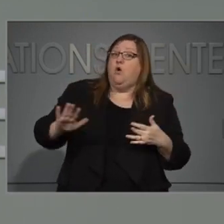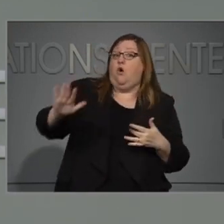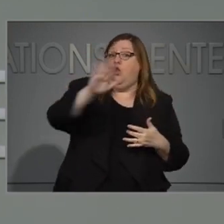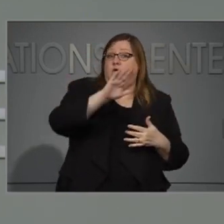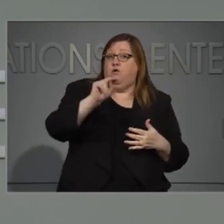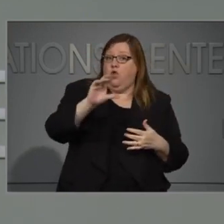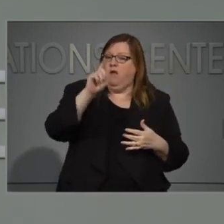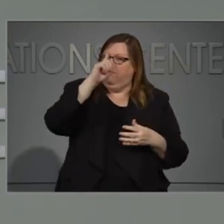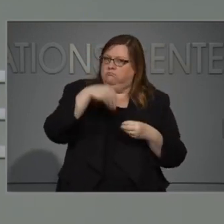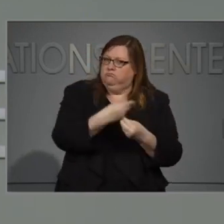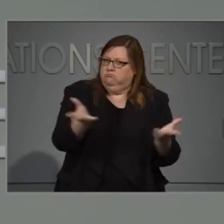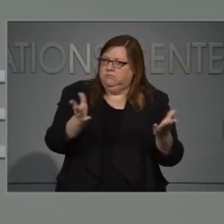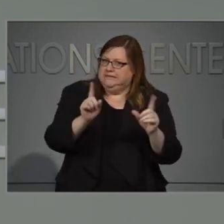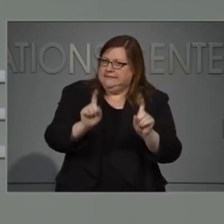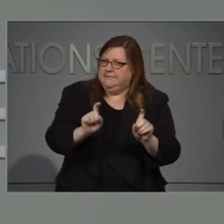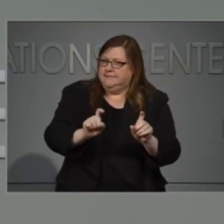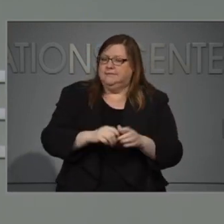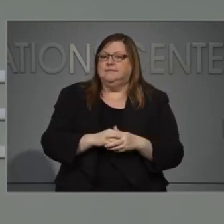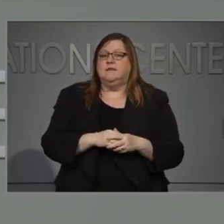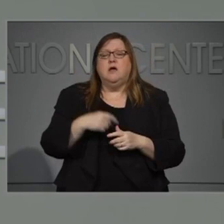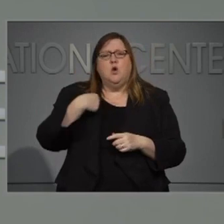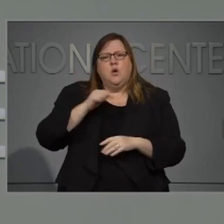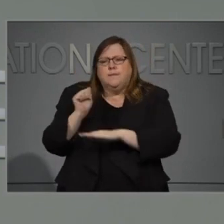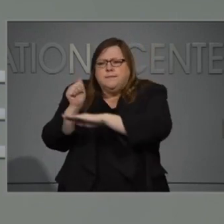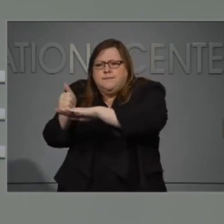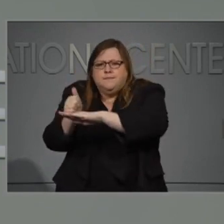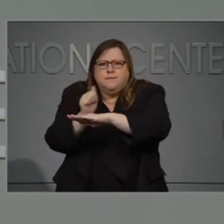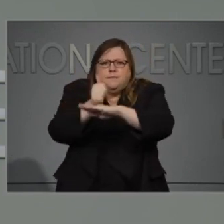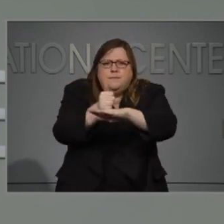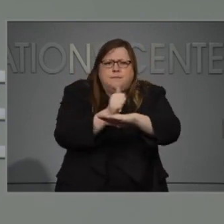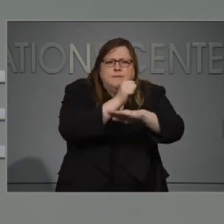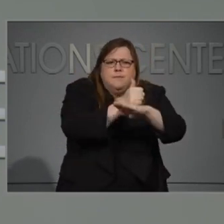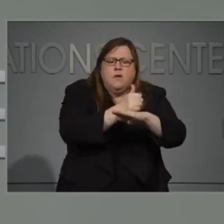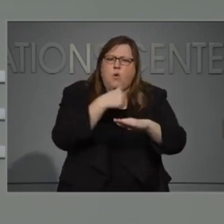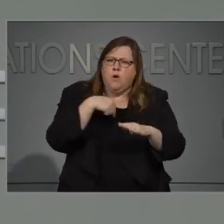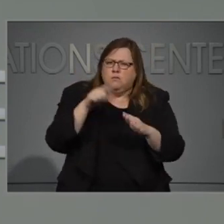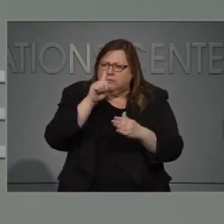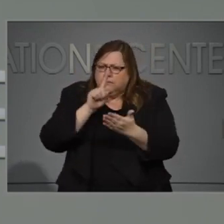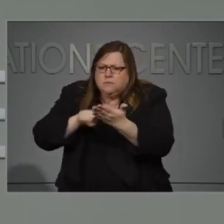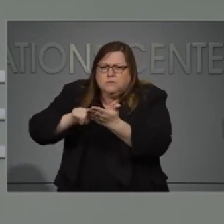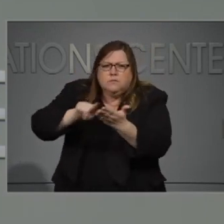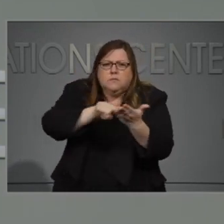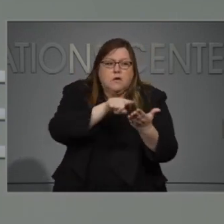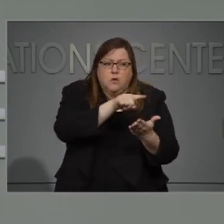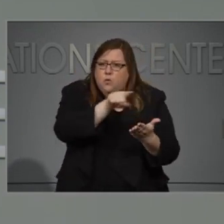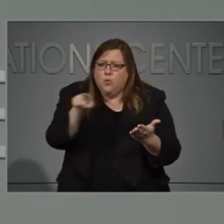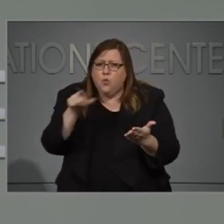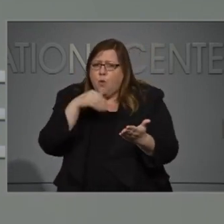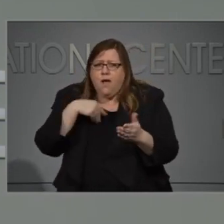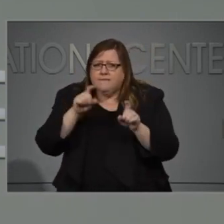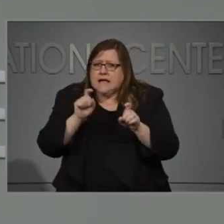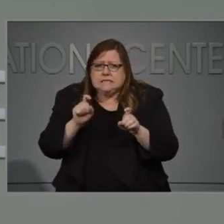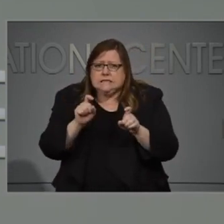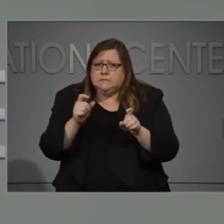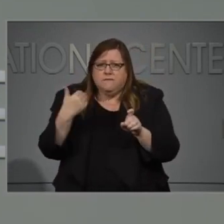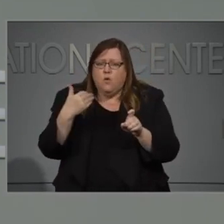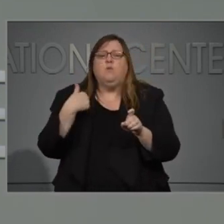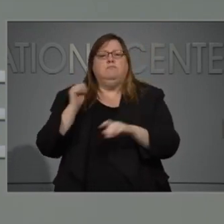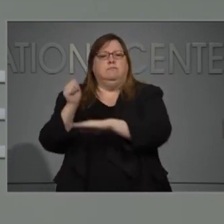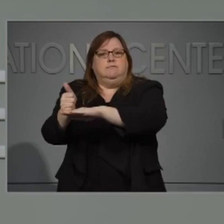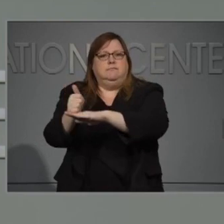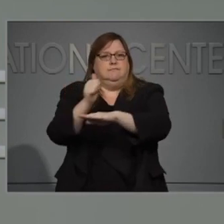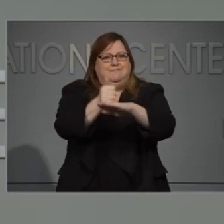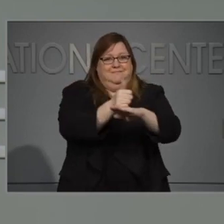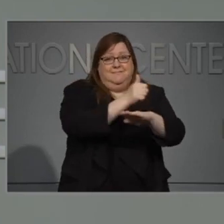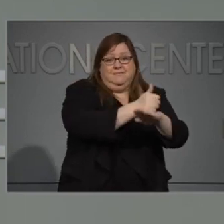are strategically located in zip codes we know didn't have easy access to testing before, and for those populations that have